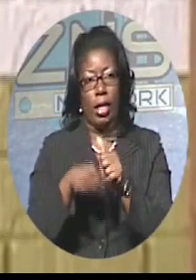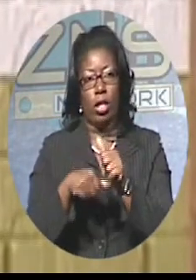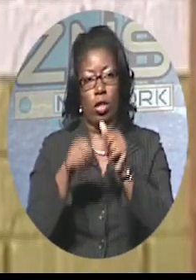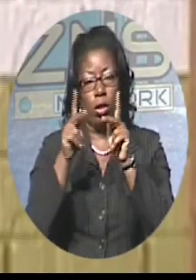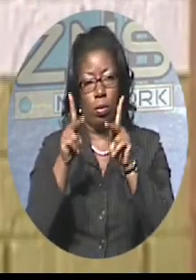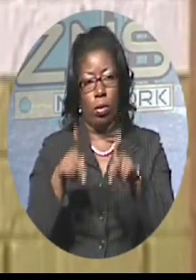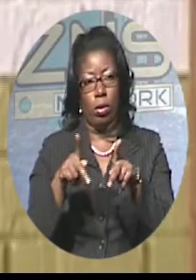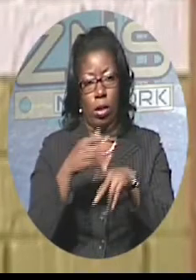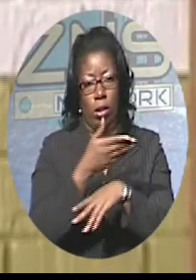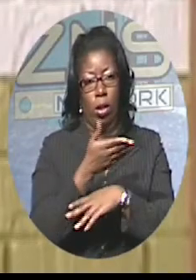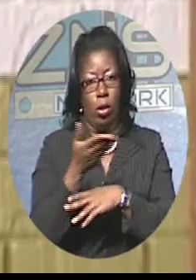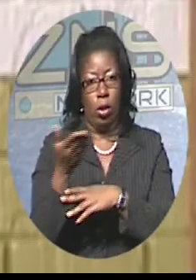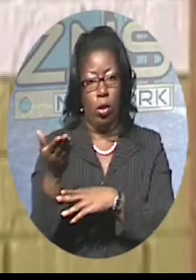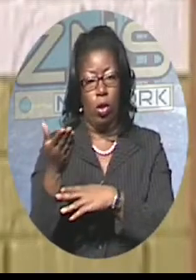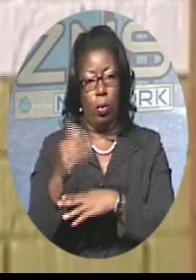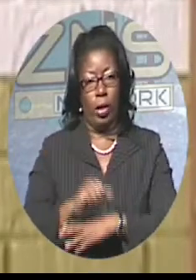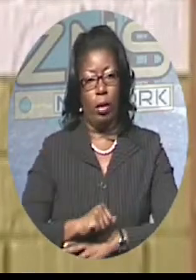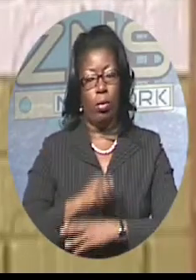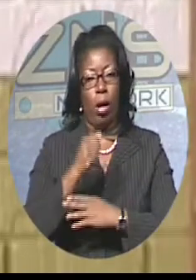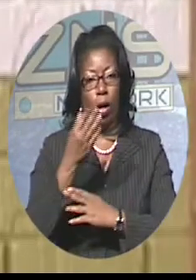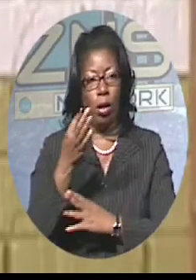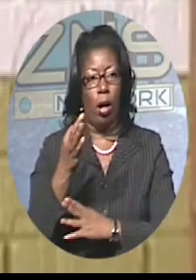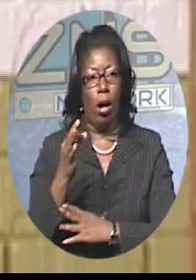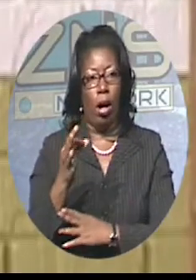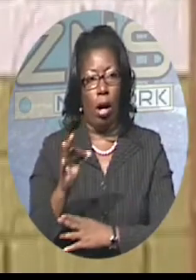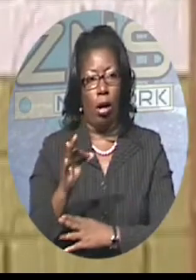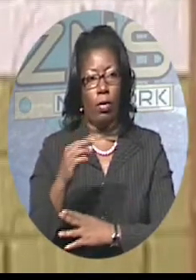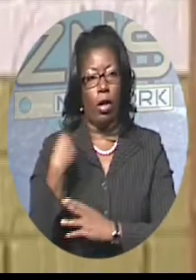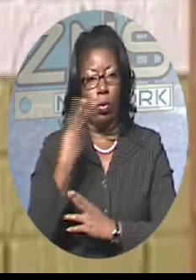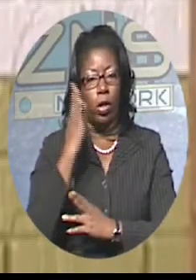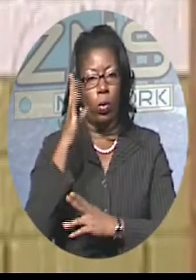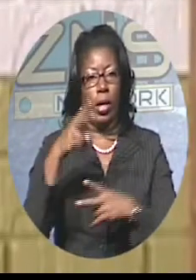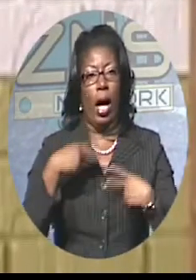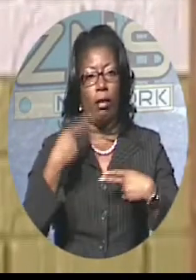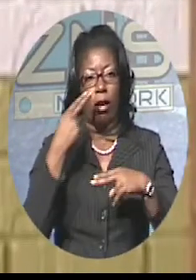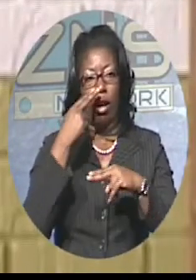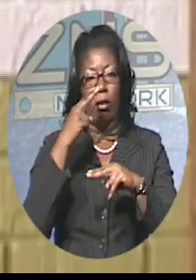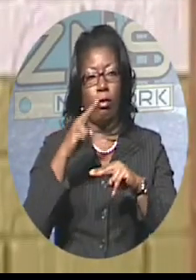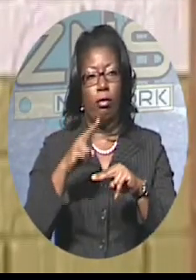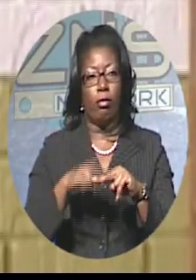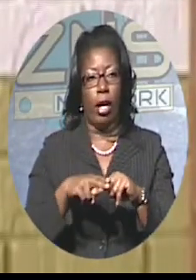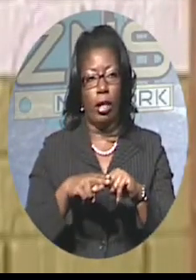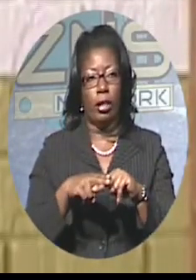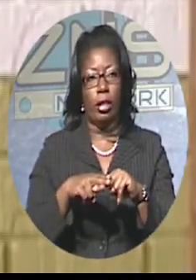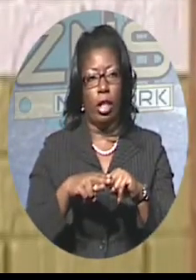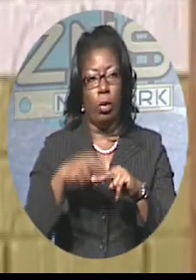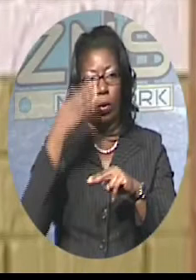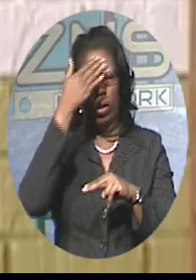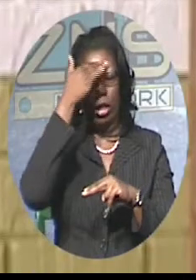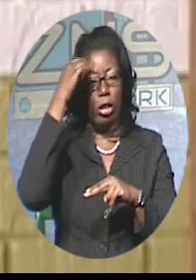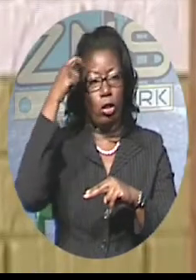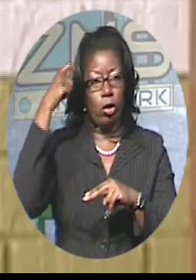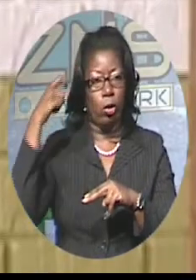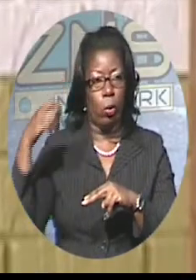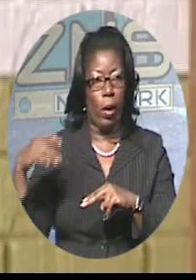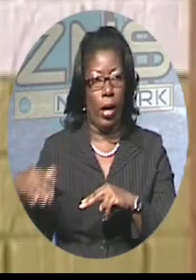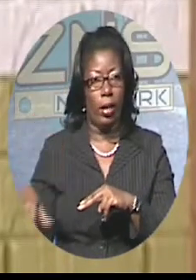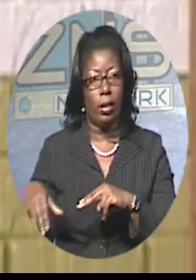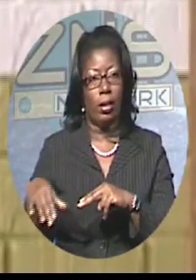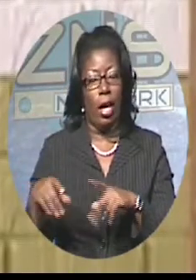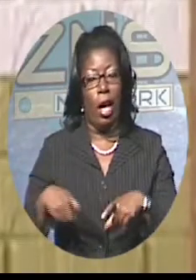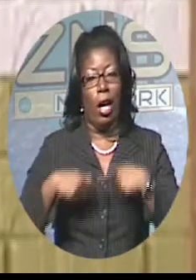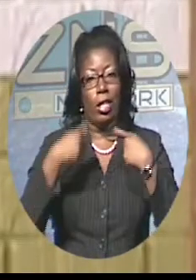one of you may be able to be proud of. We will have fun, we will sweat, and we will